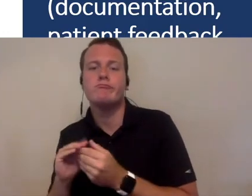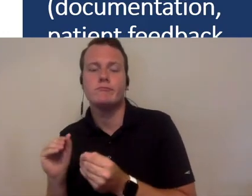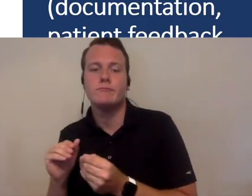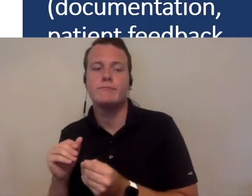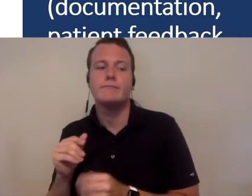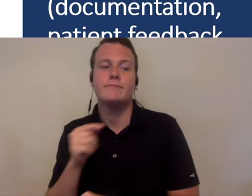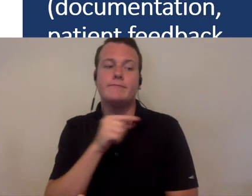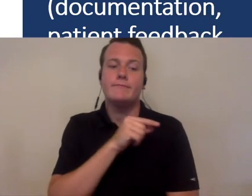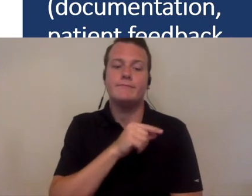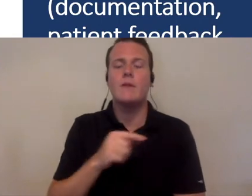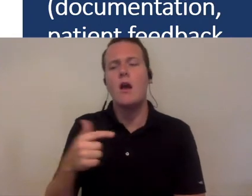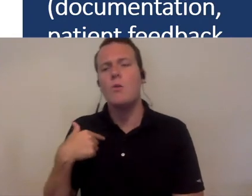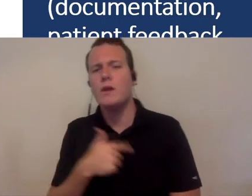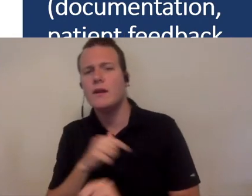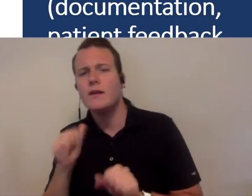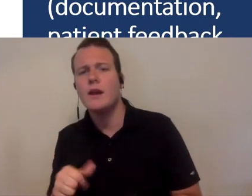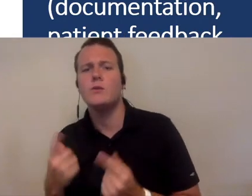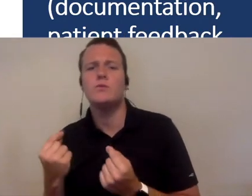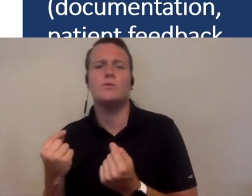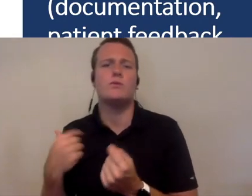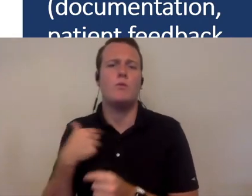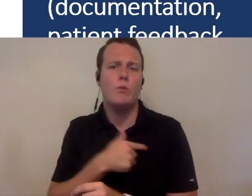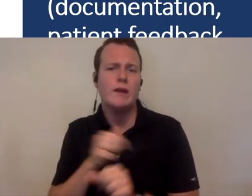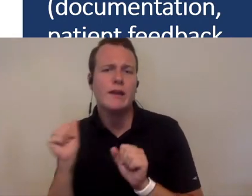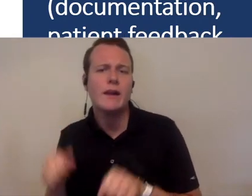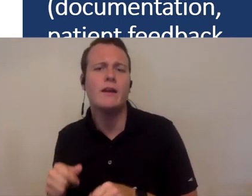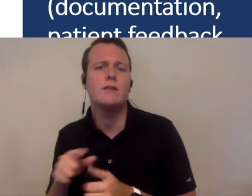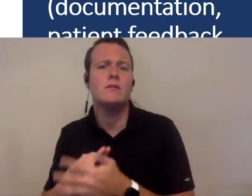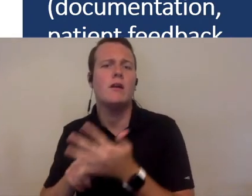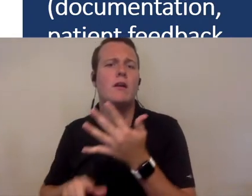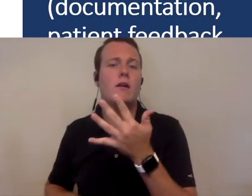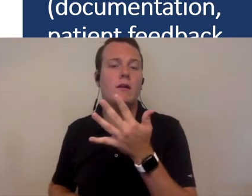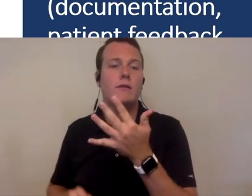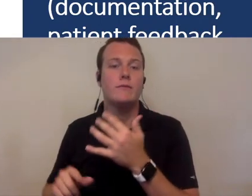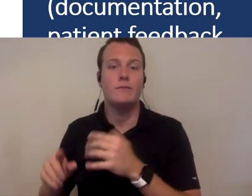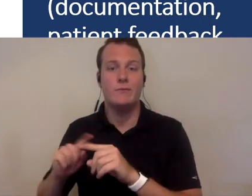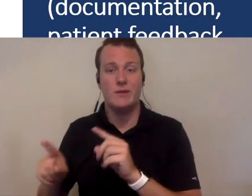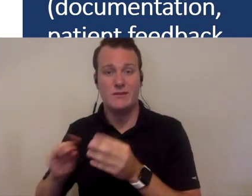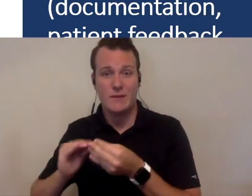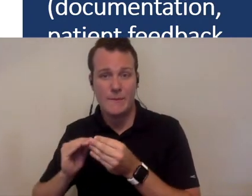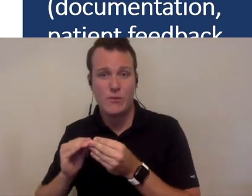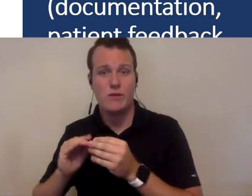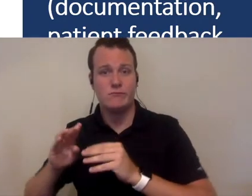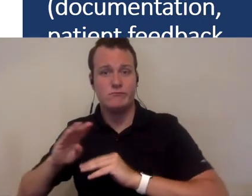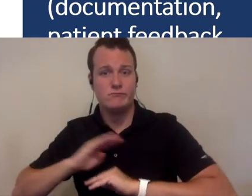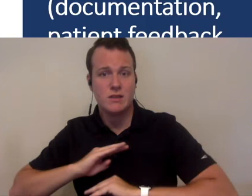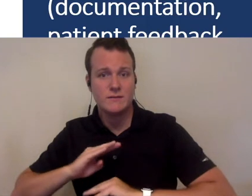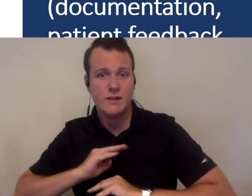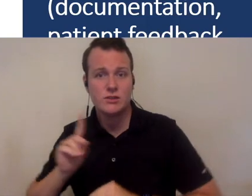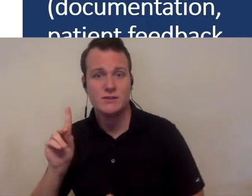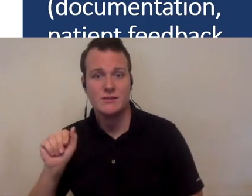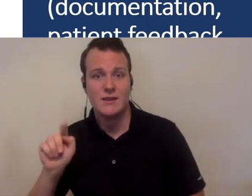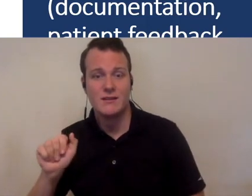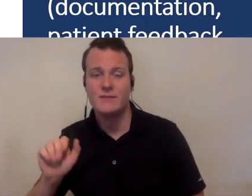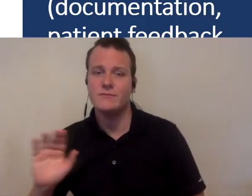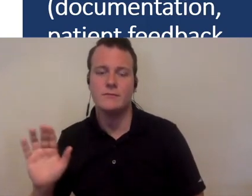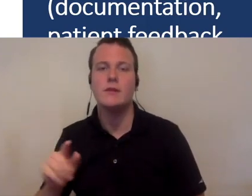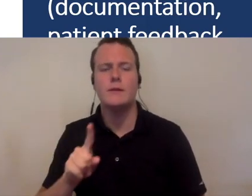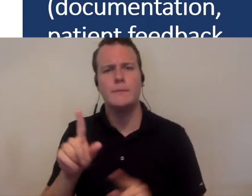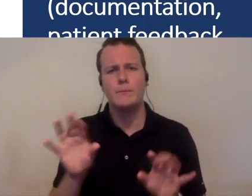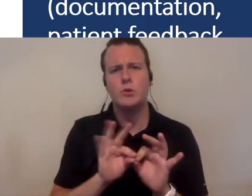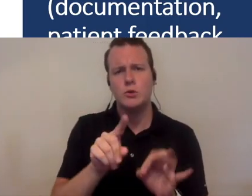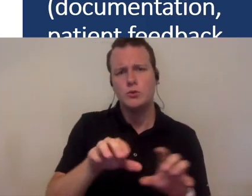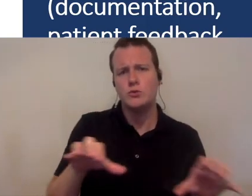this, we can do that, but they didn't give us satisfaction empirical data. Keep that. Make sure you measure